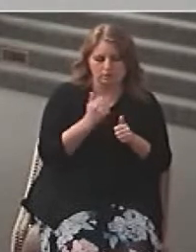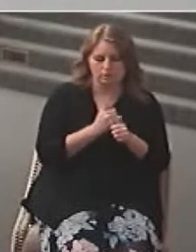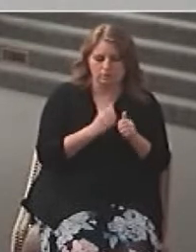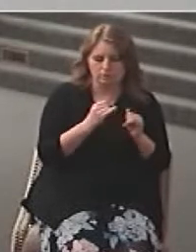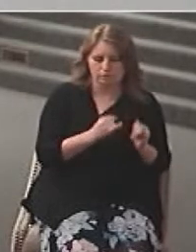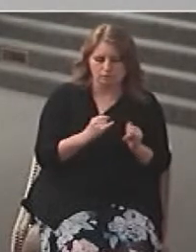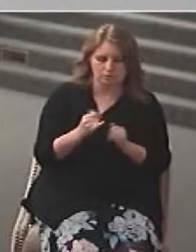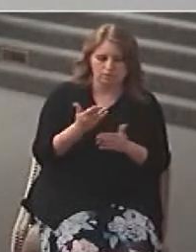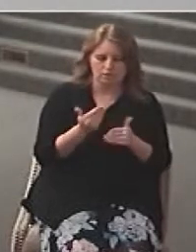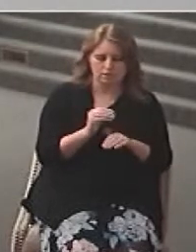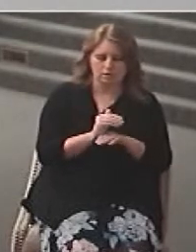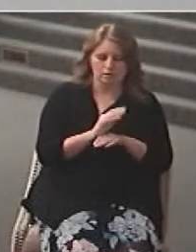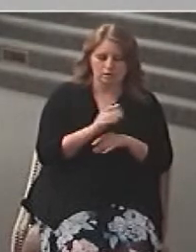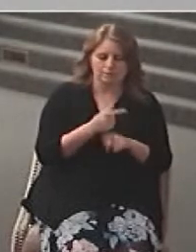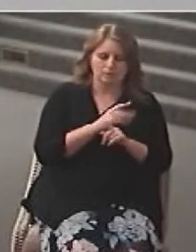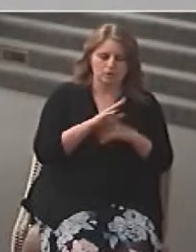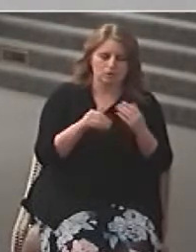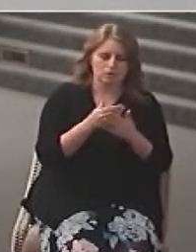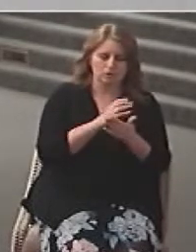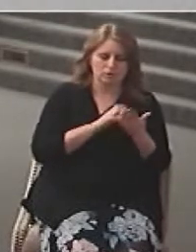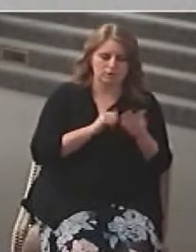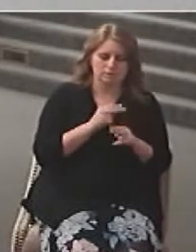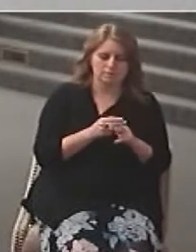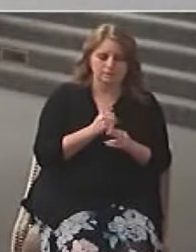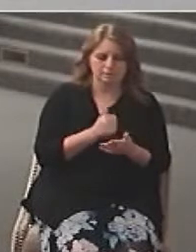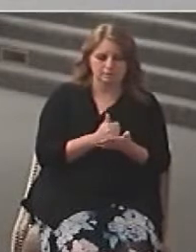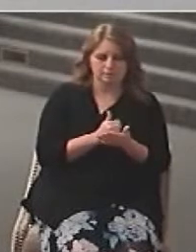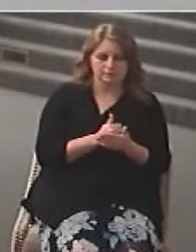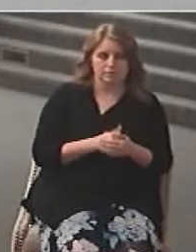this evening. I ask all this in Christ's name. Amen. You can be seated.